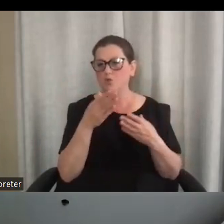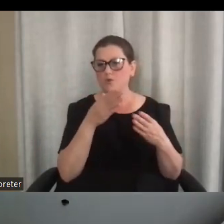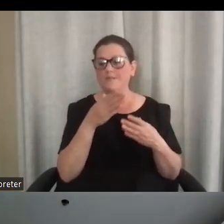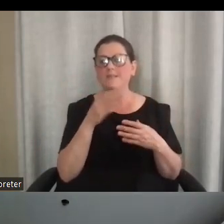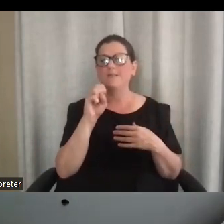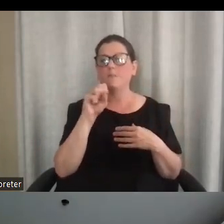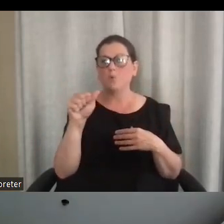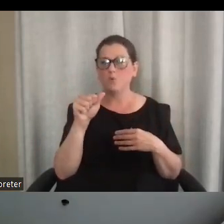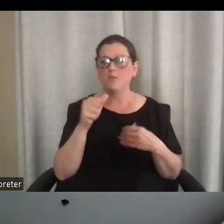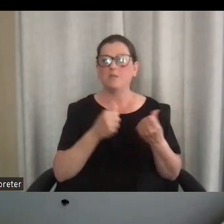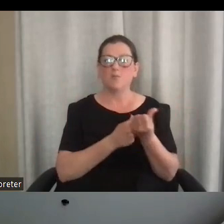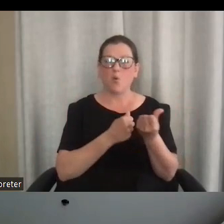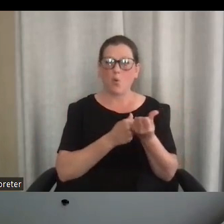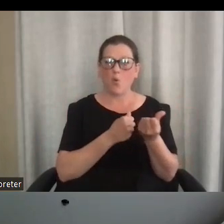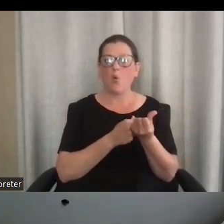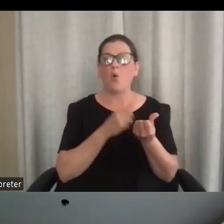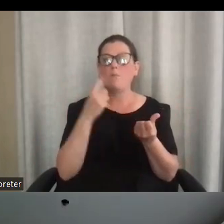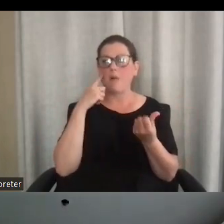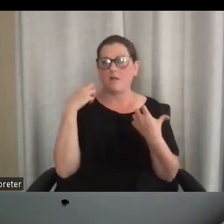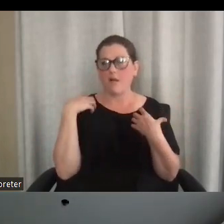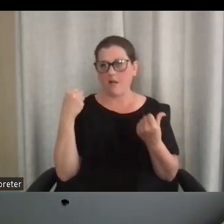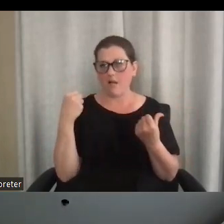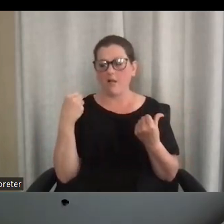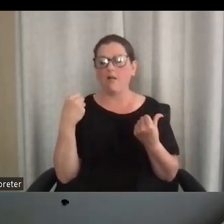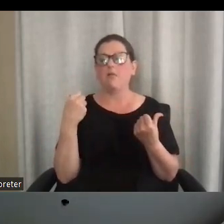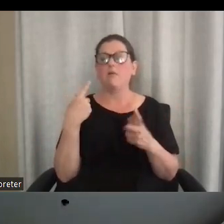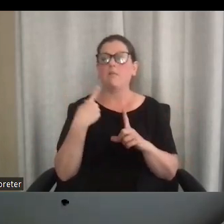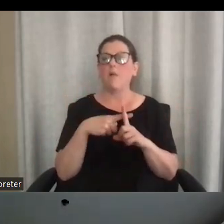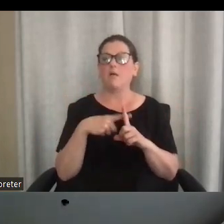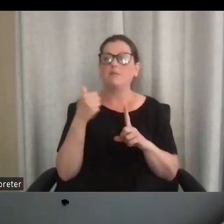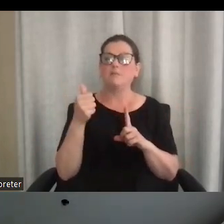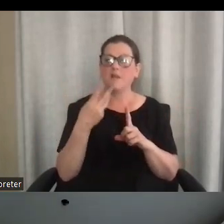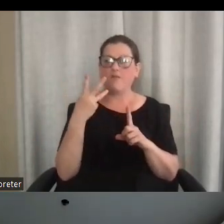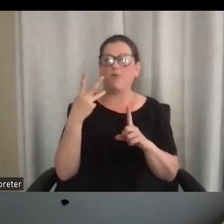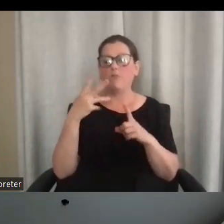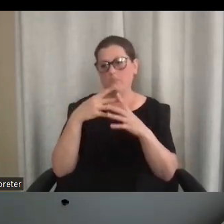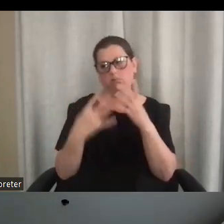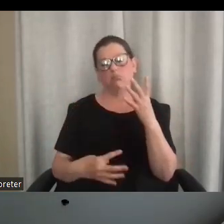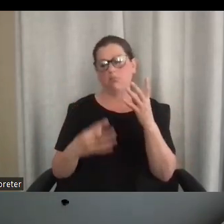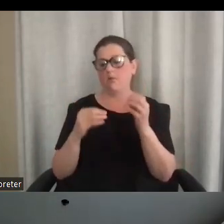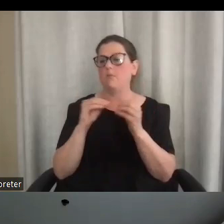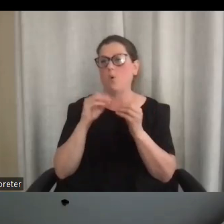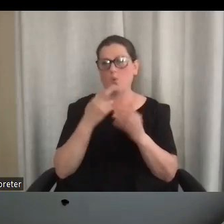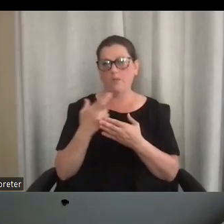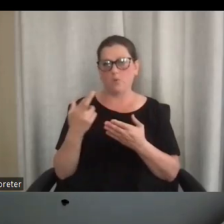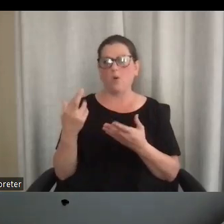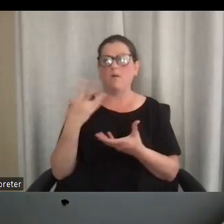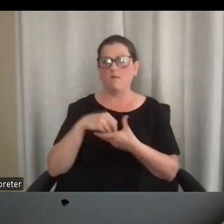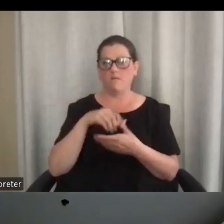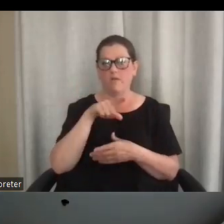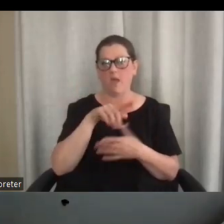mental health supports and resources, among many other resources that are listed on this site. It's